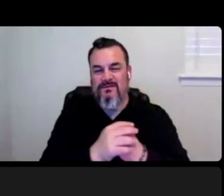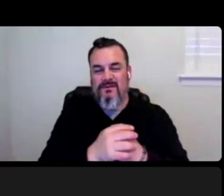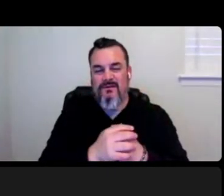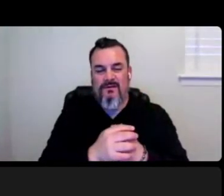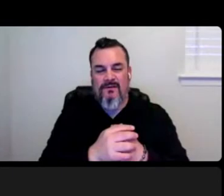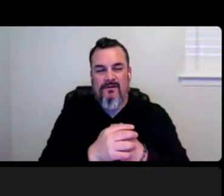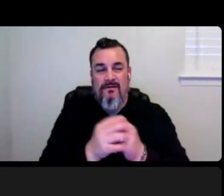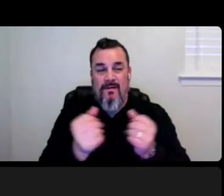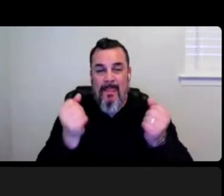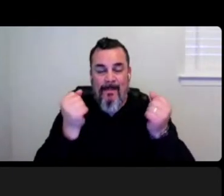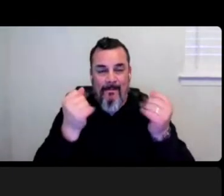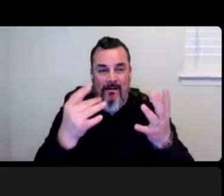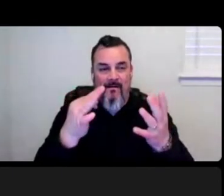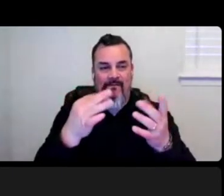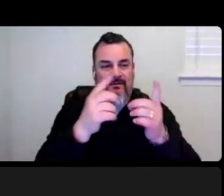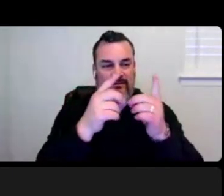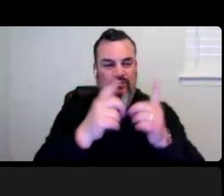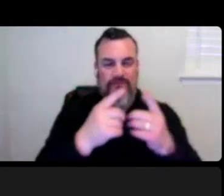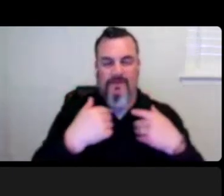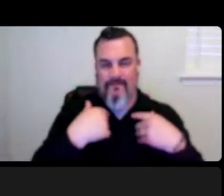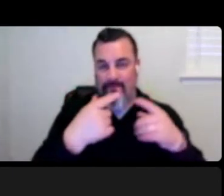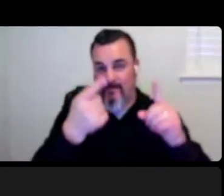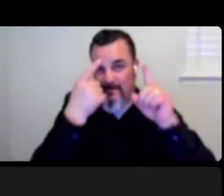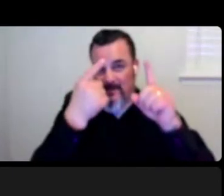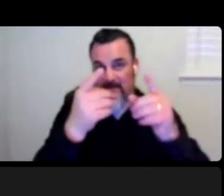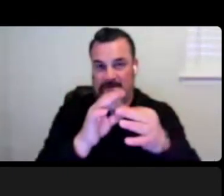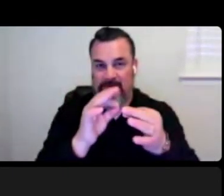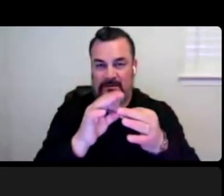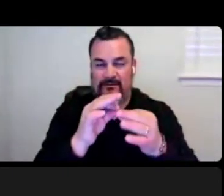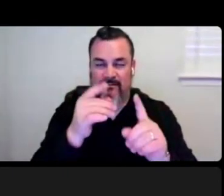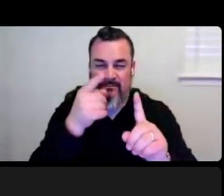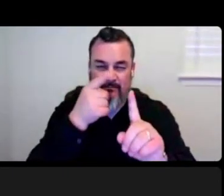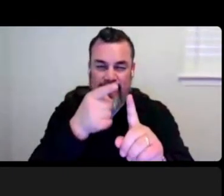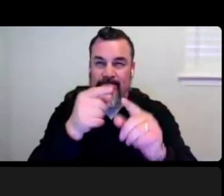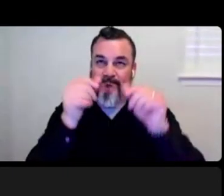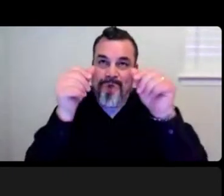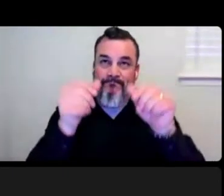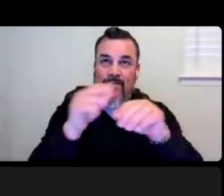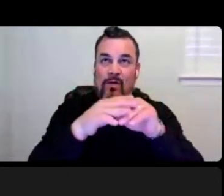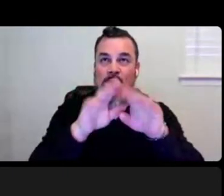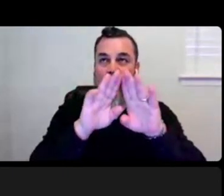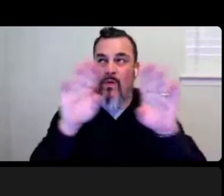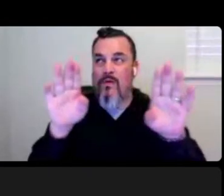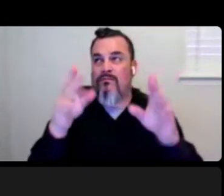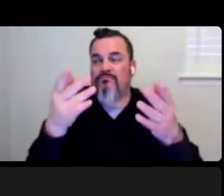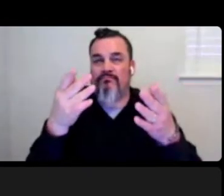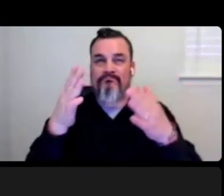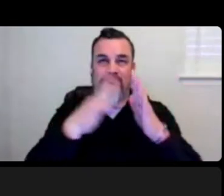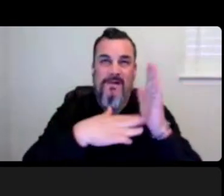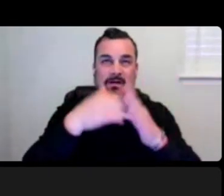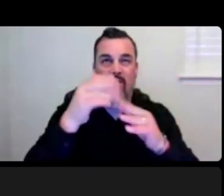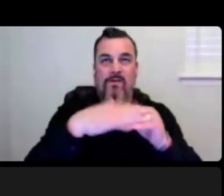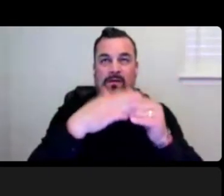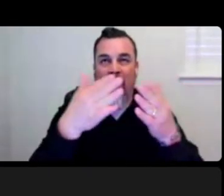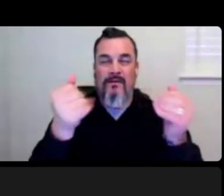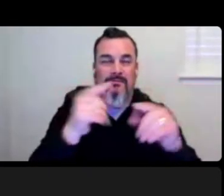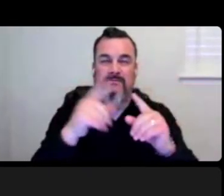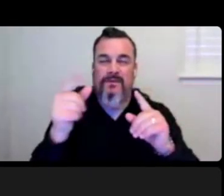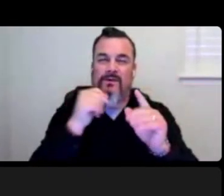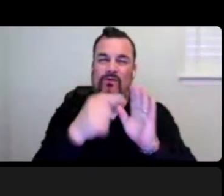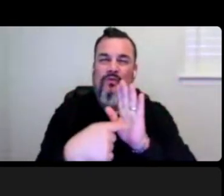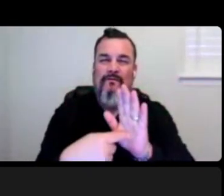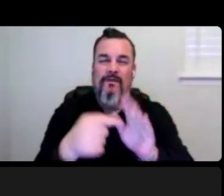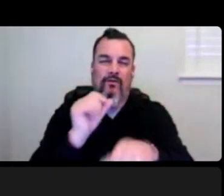a lot of districts have mission statements that are needle pointed on walls and painted on things, but they don't reflect the